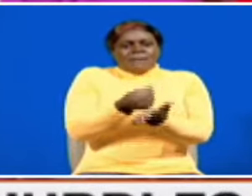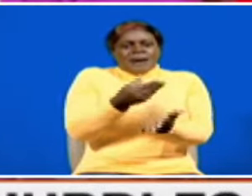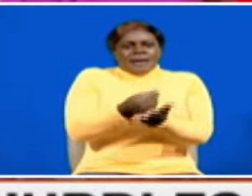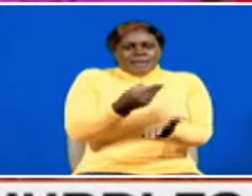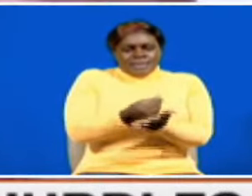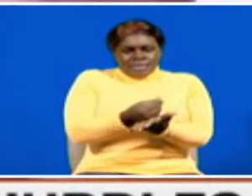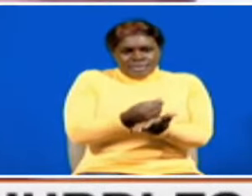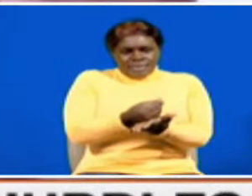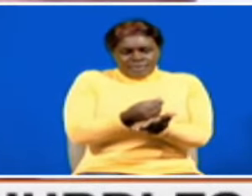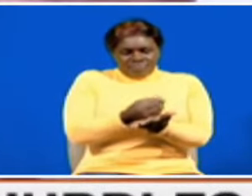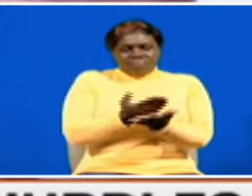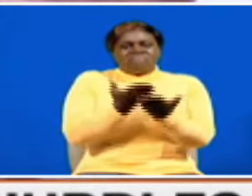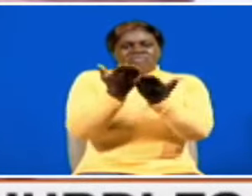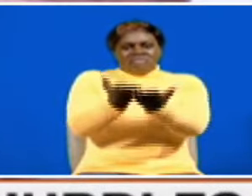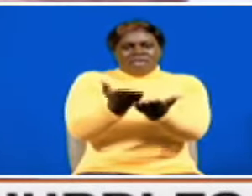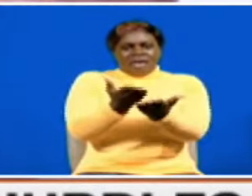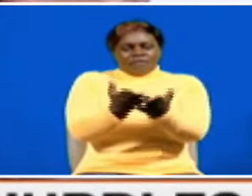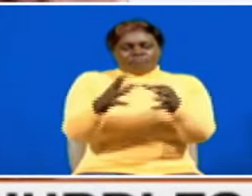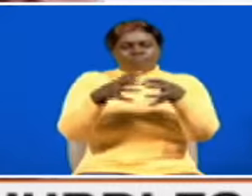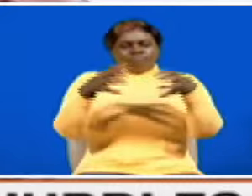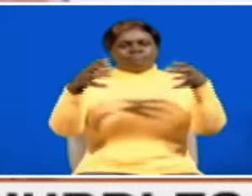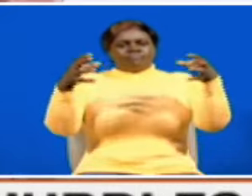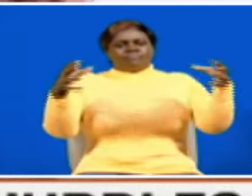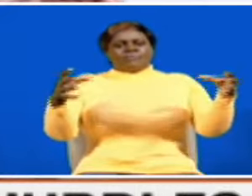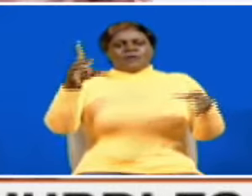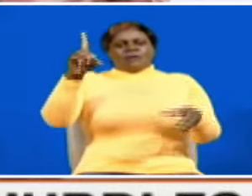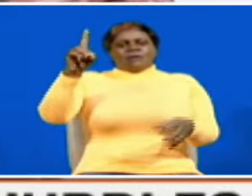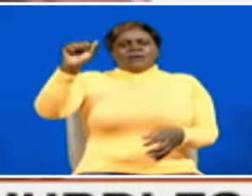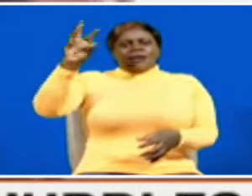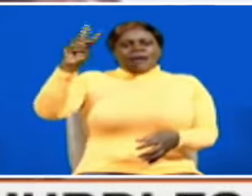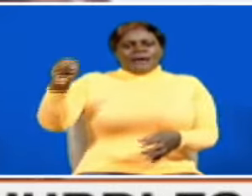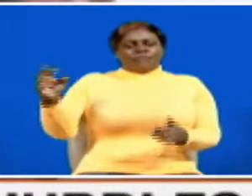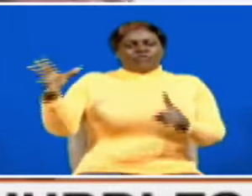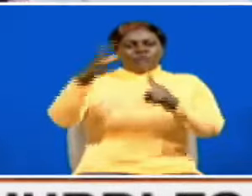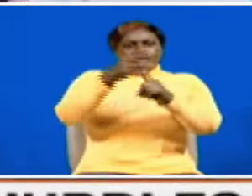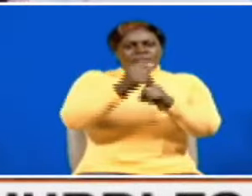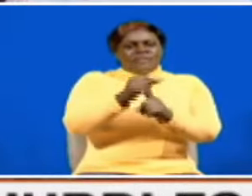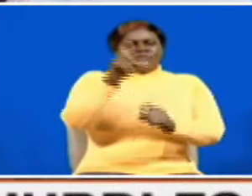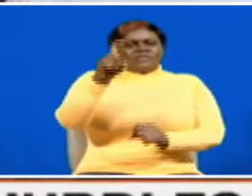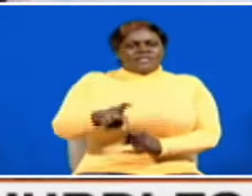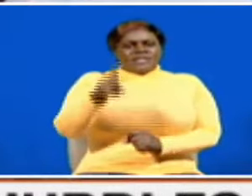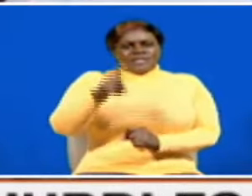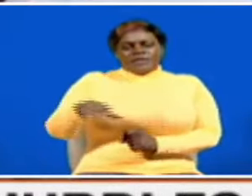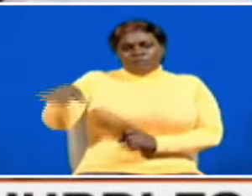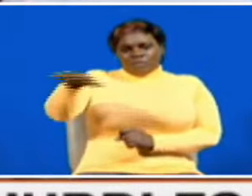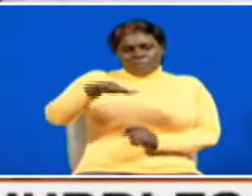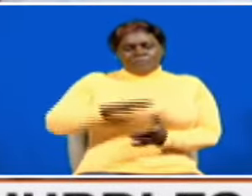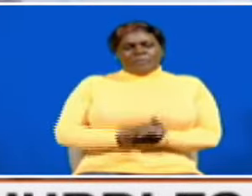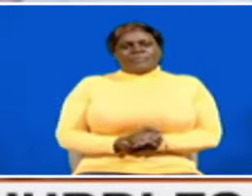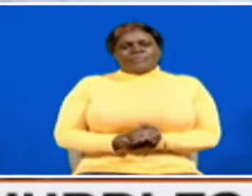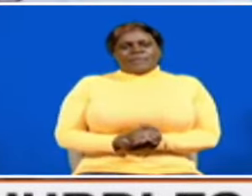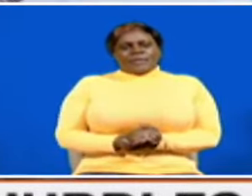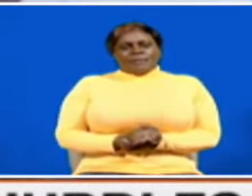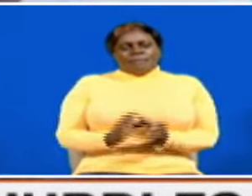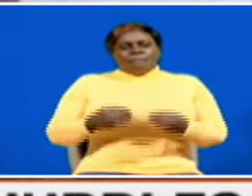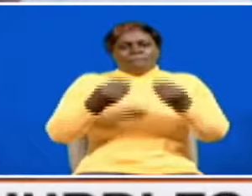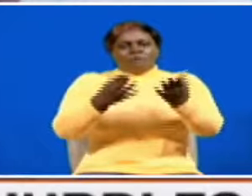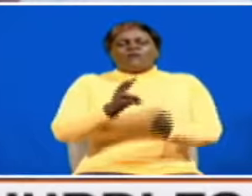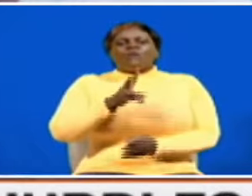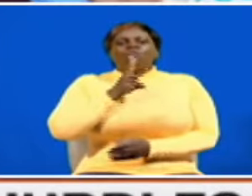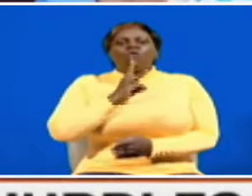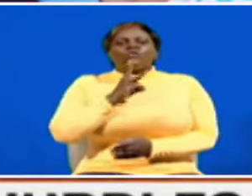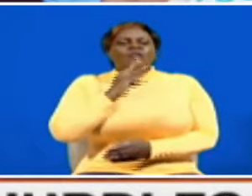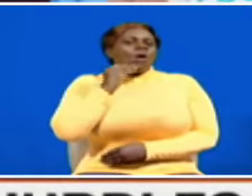been made available for the expansion of the dam to meet the needs of the residents in the region. The dam will provide water